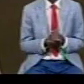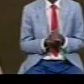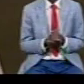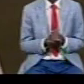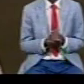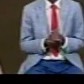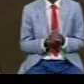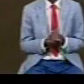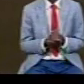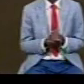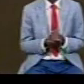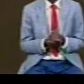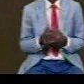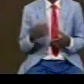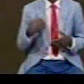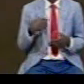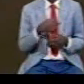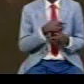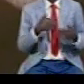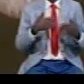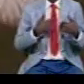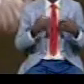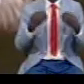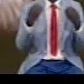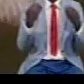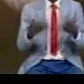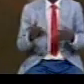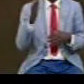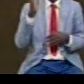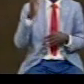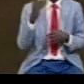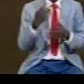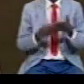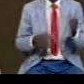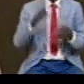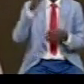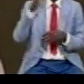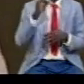We have many testimonies what God is doing tonight, and